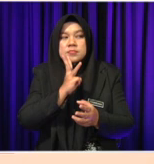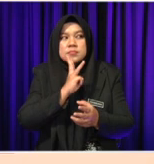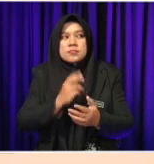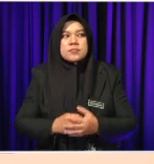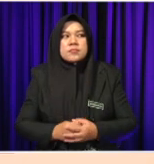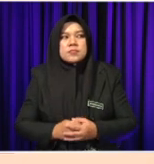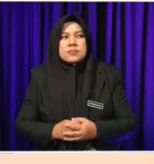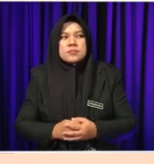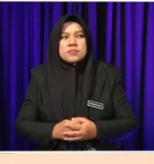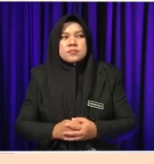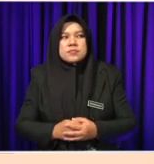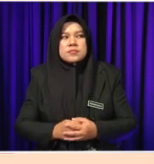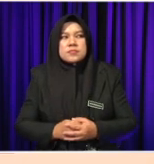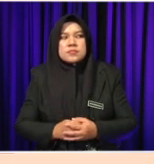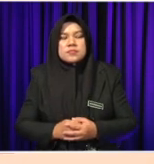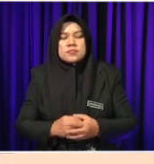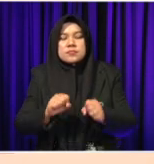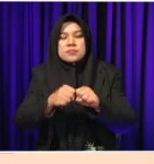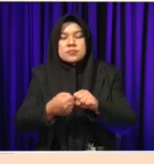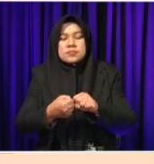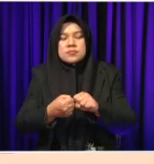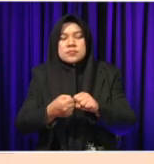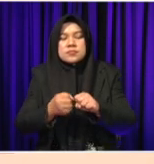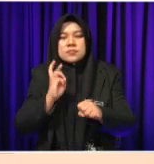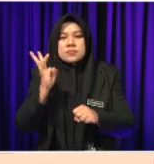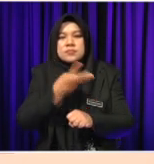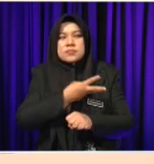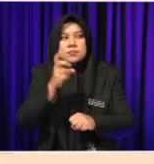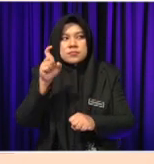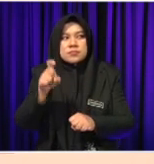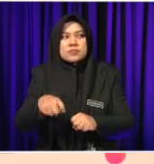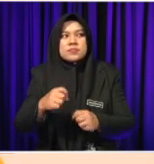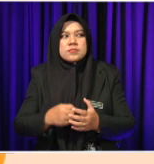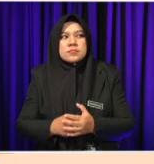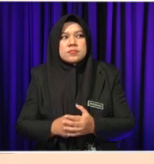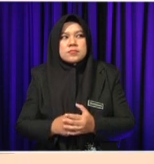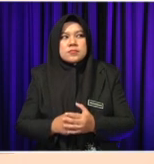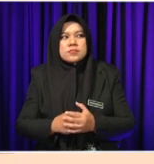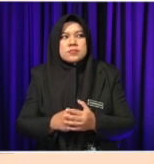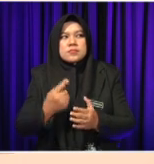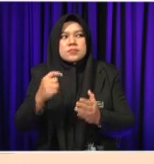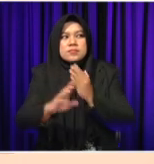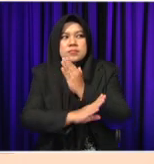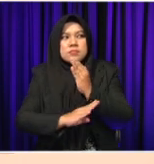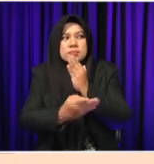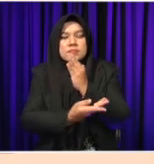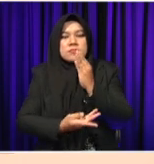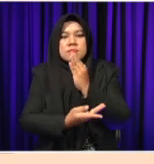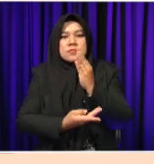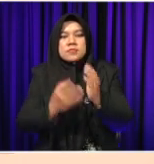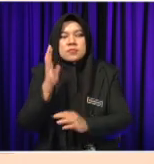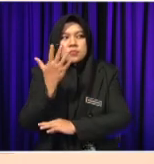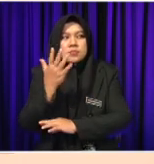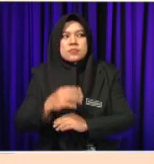life. So we should not be cutting trees down.